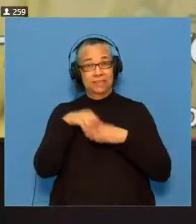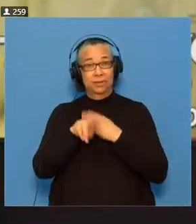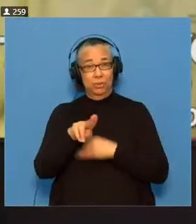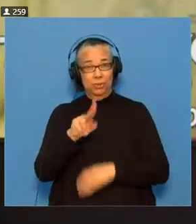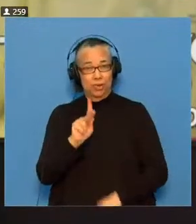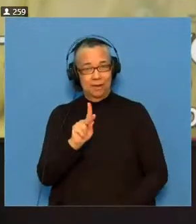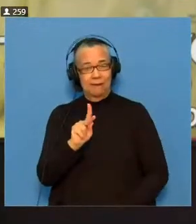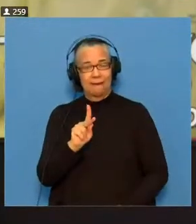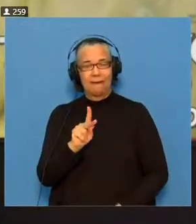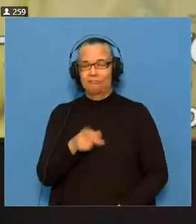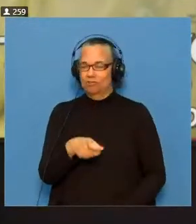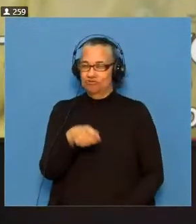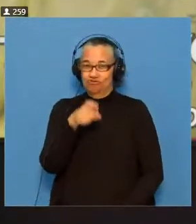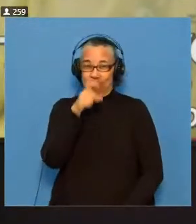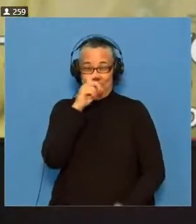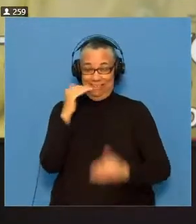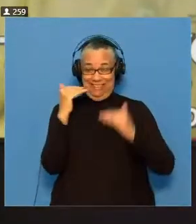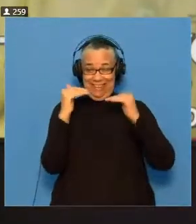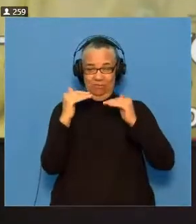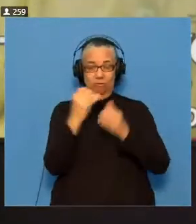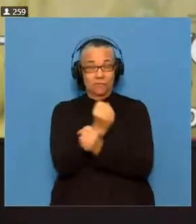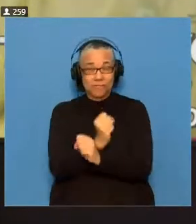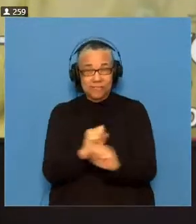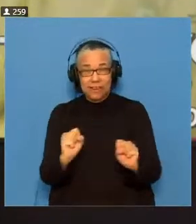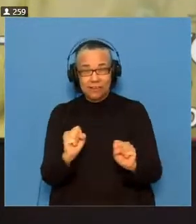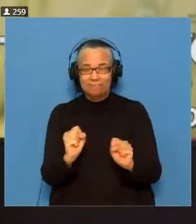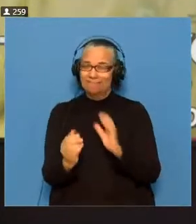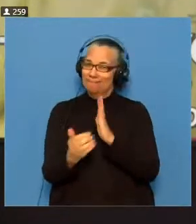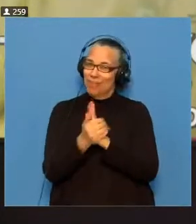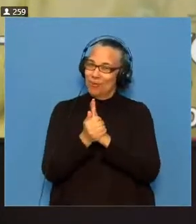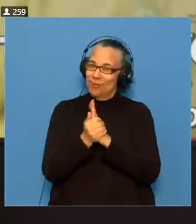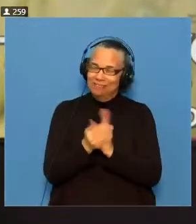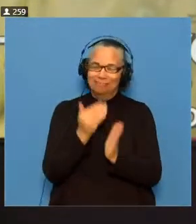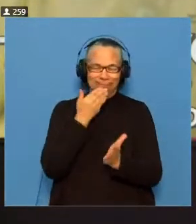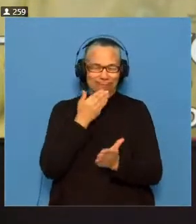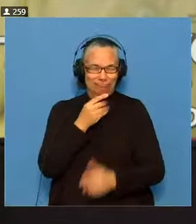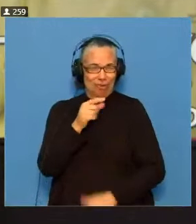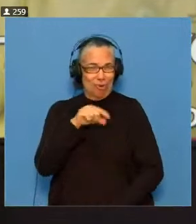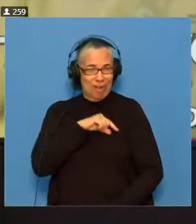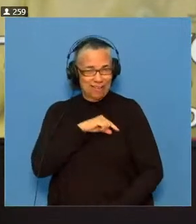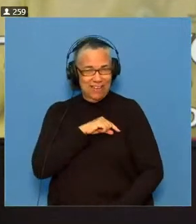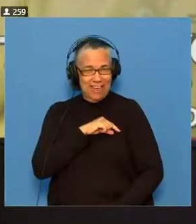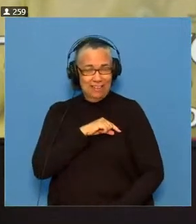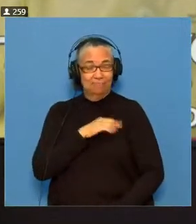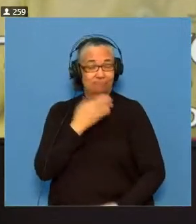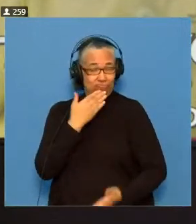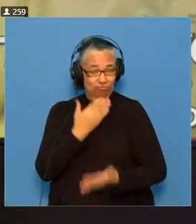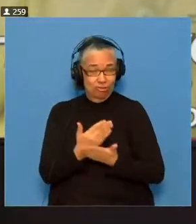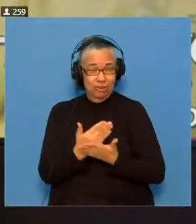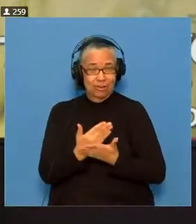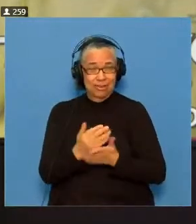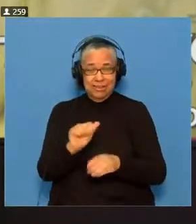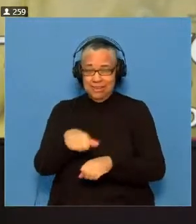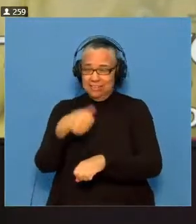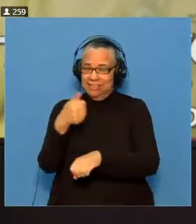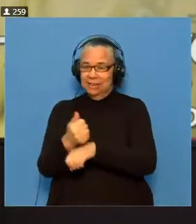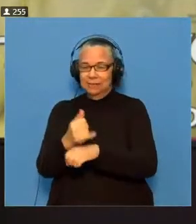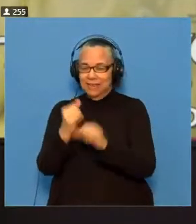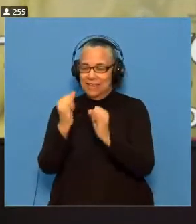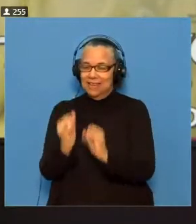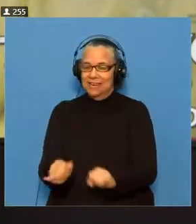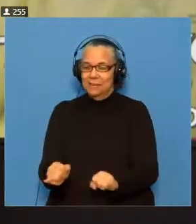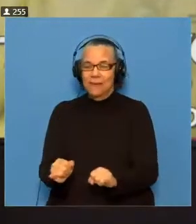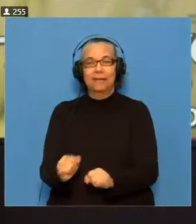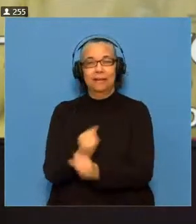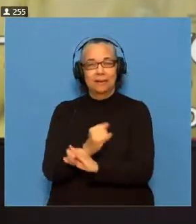strict standards of safety, quality, and effectiveness set out by the Independent Medicines and Healthcare Products